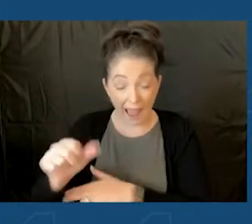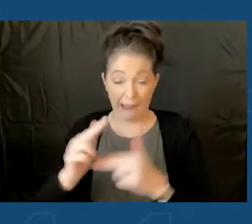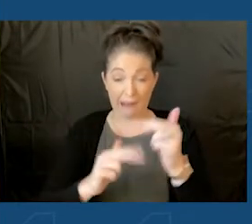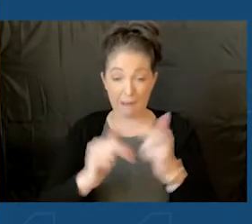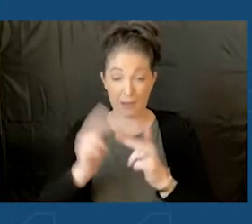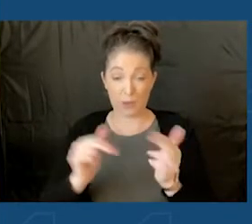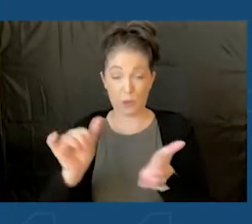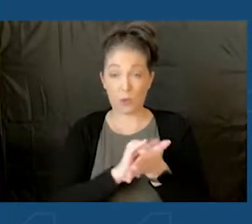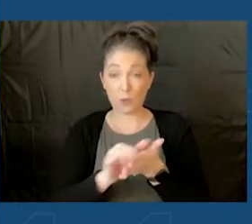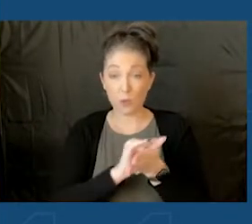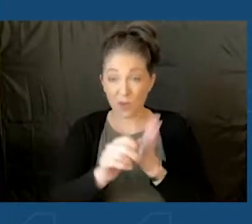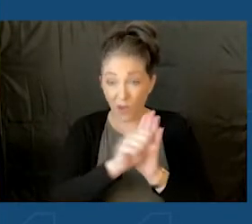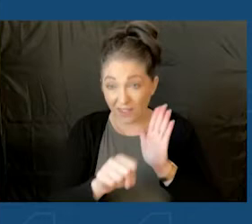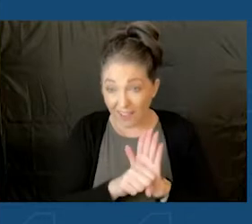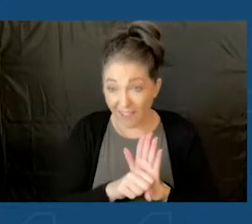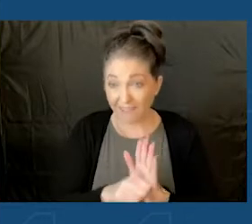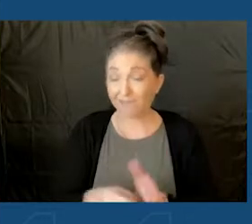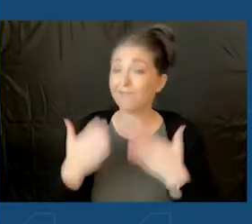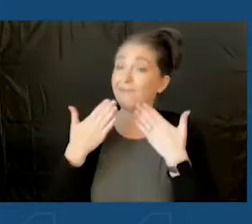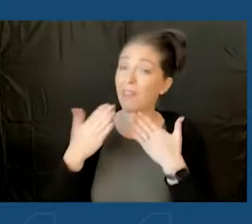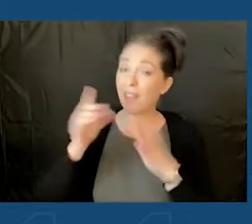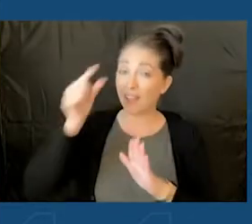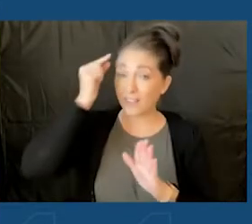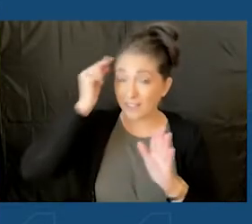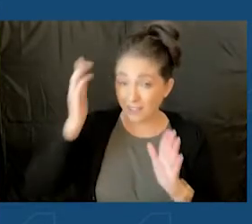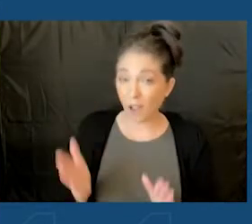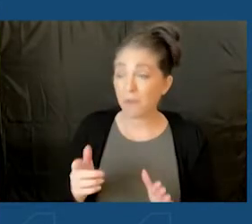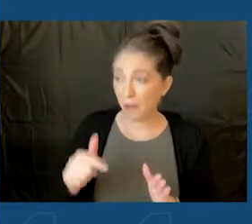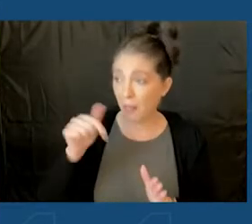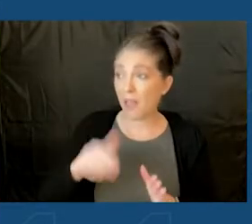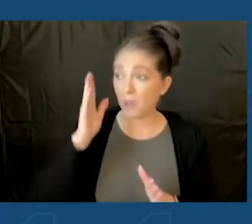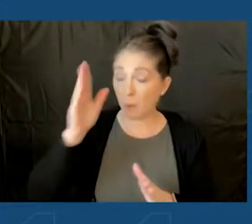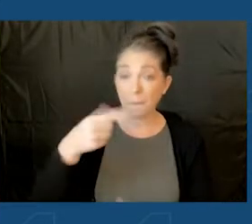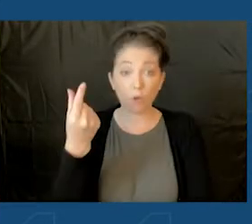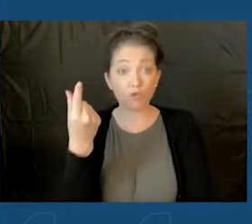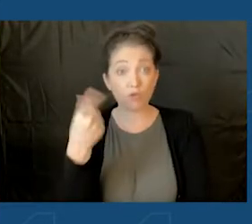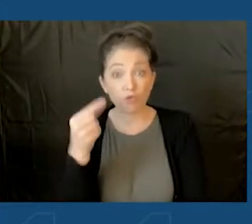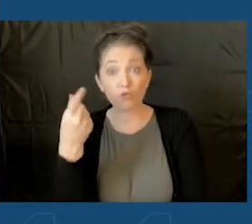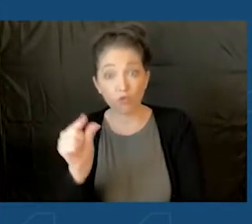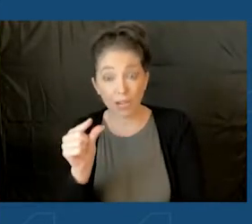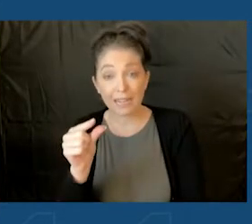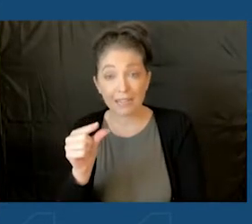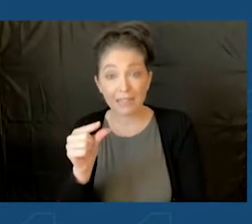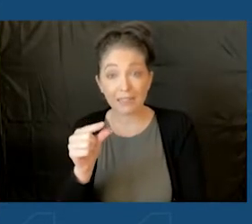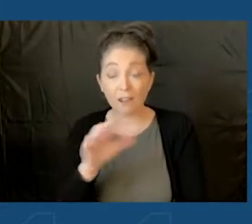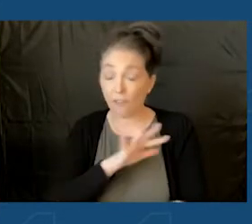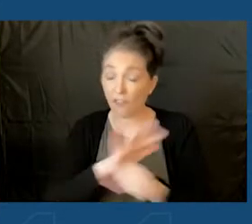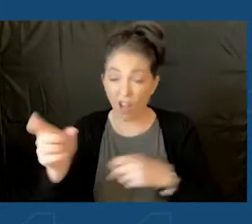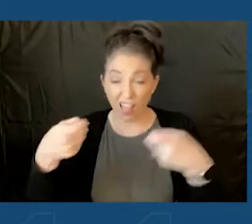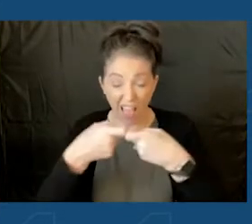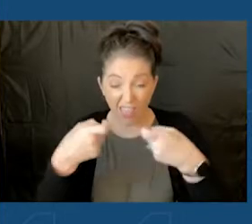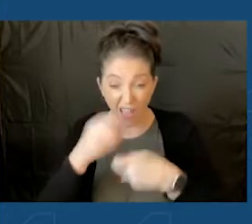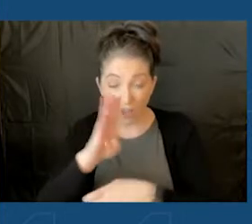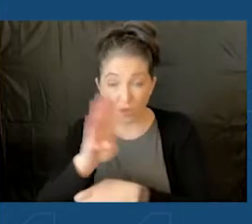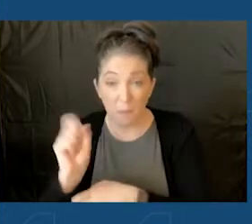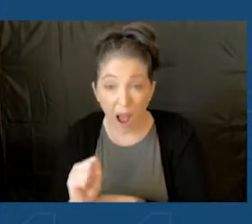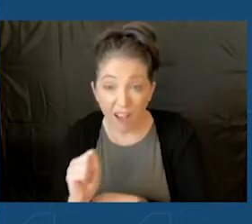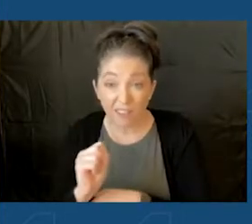let's thank the governor. This is going to be a green depot with fully electric buses, fully